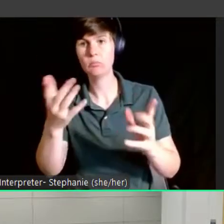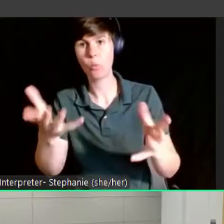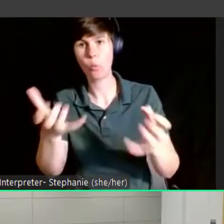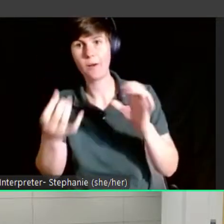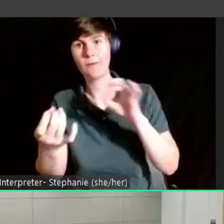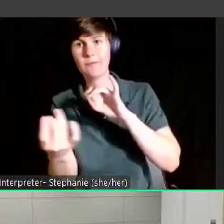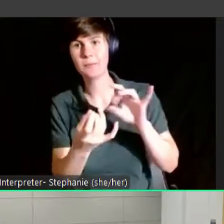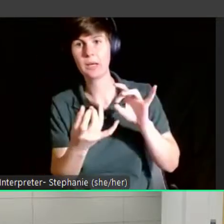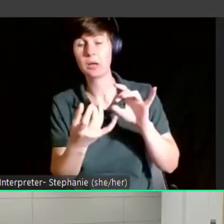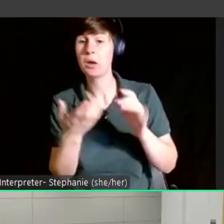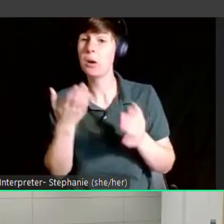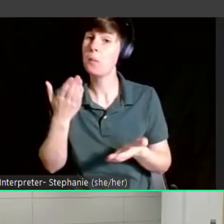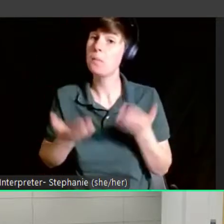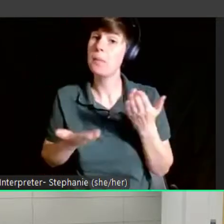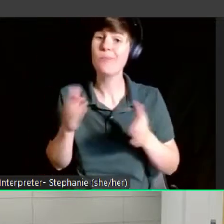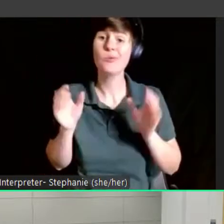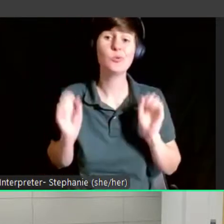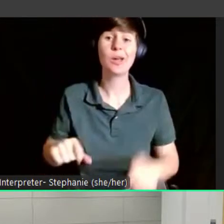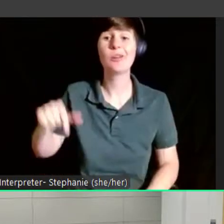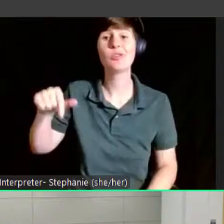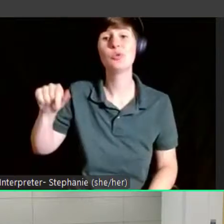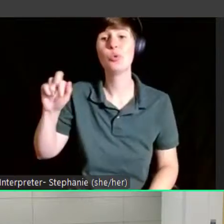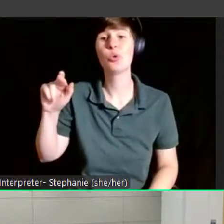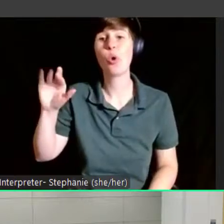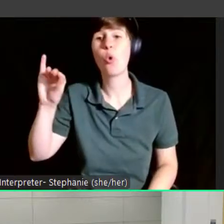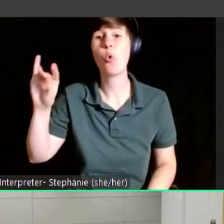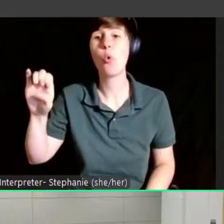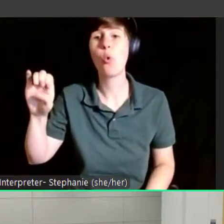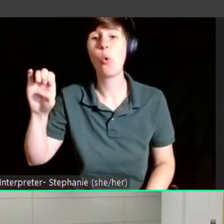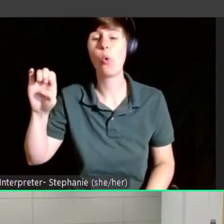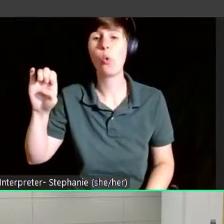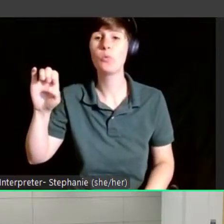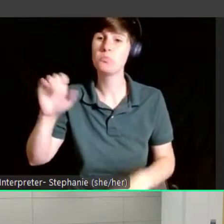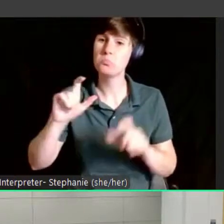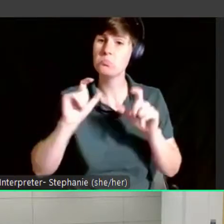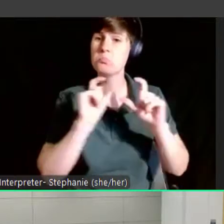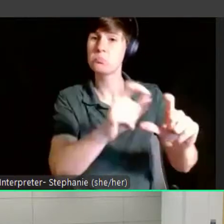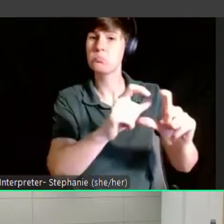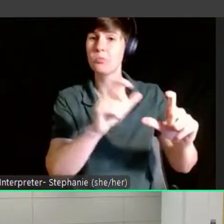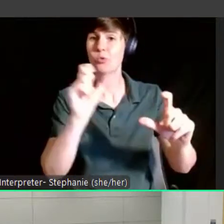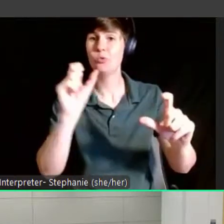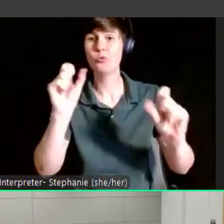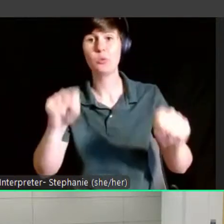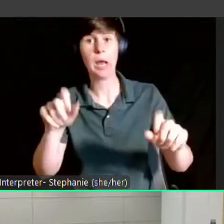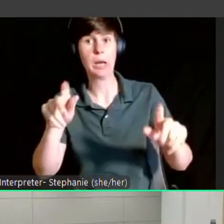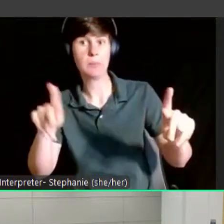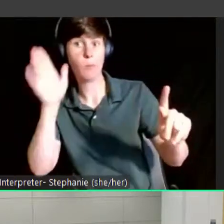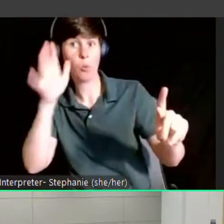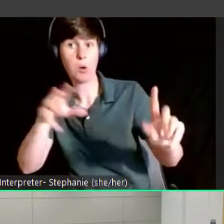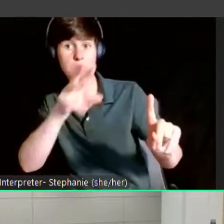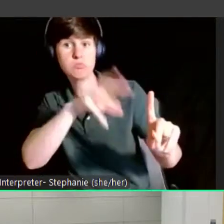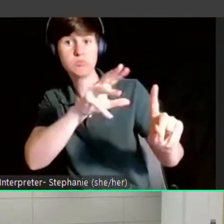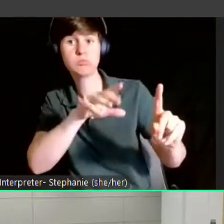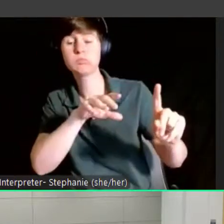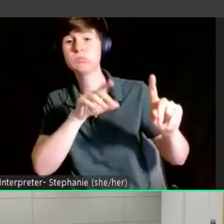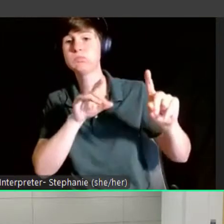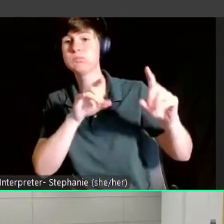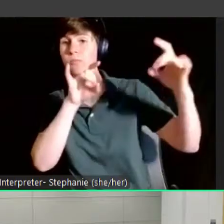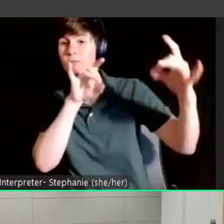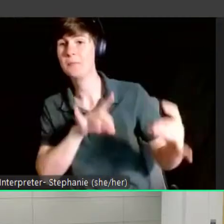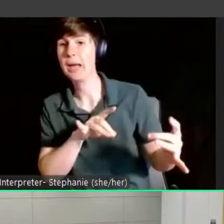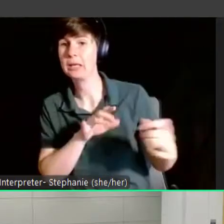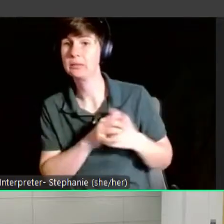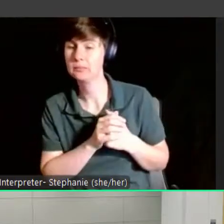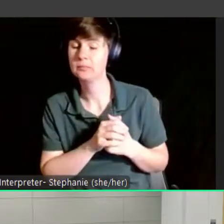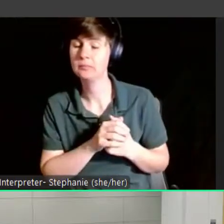have a sticker QR code for a quick and dirty survey or something for those people that have targeted in certain locations,